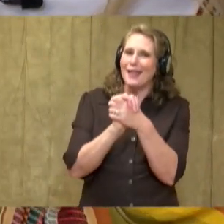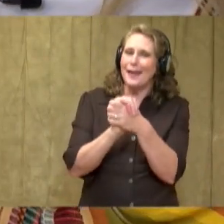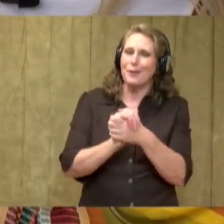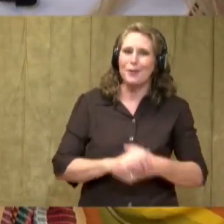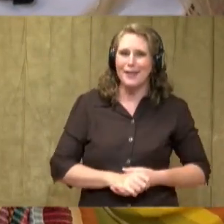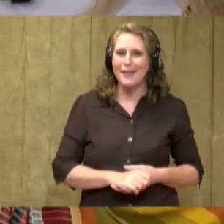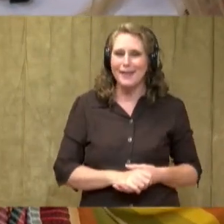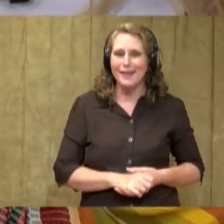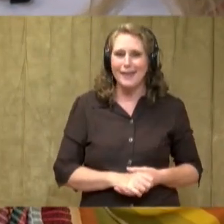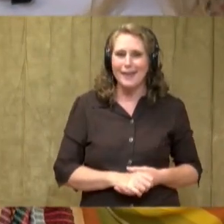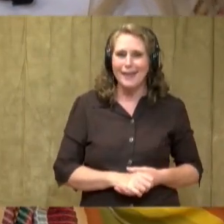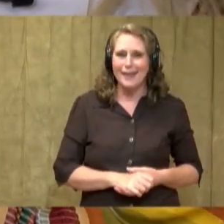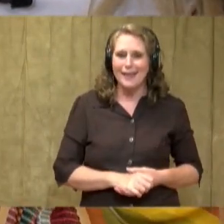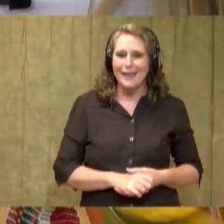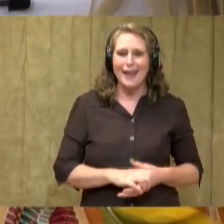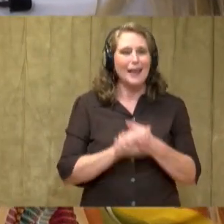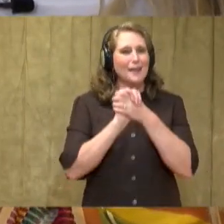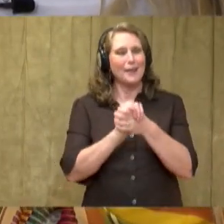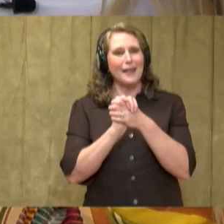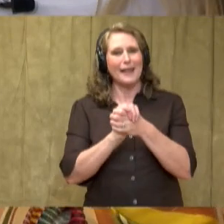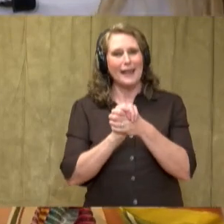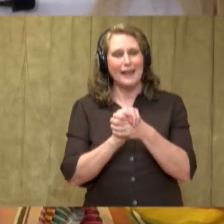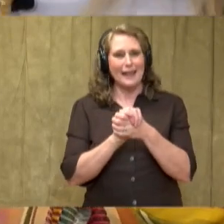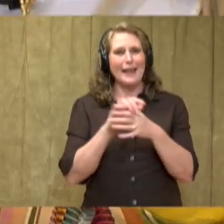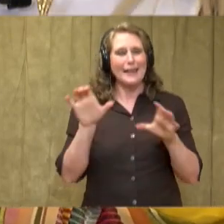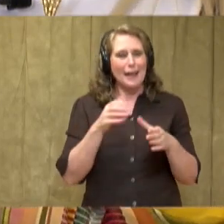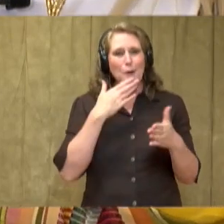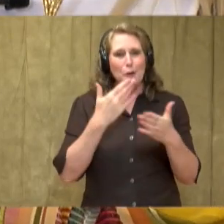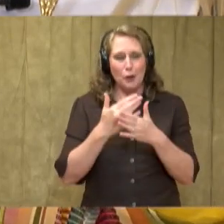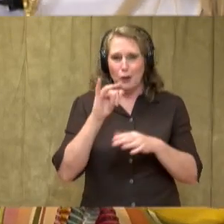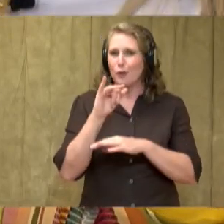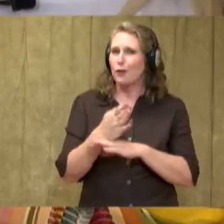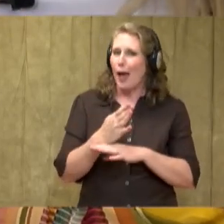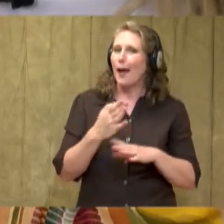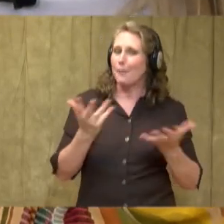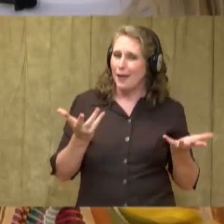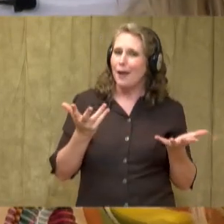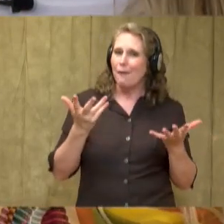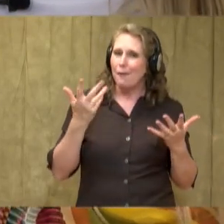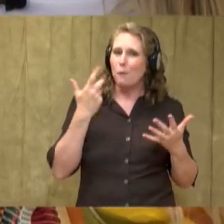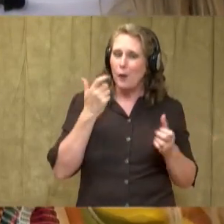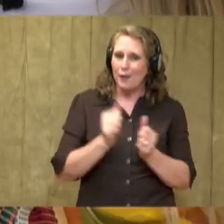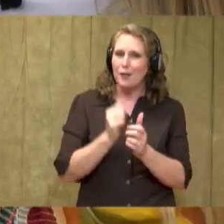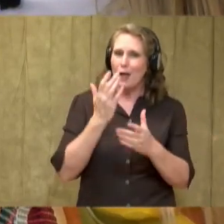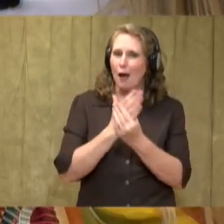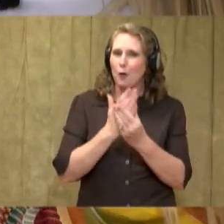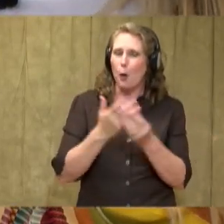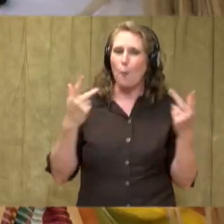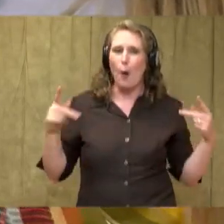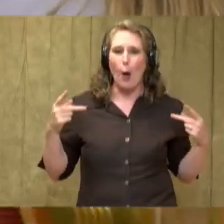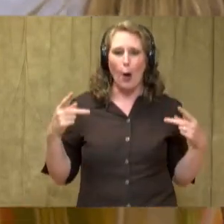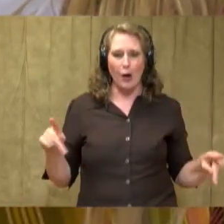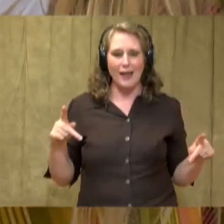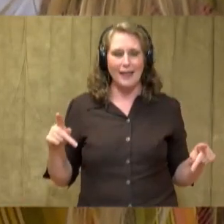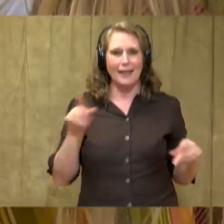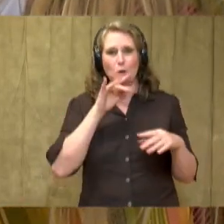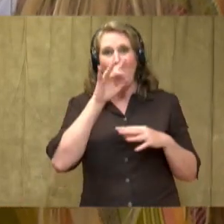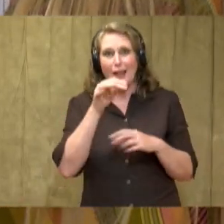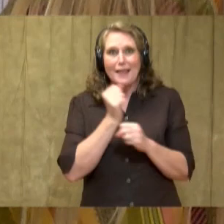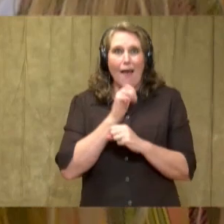Congratulations. So congratulations, he did a wonderful job throwing his taco party. They are loving